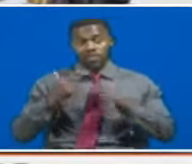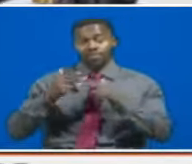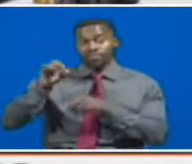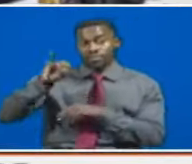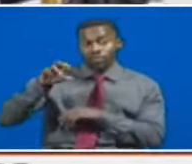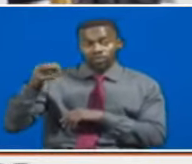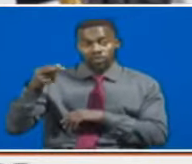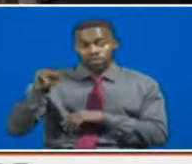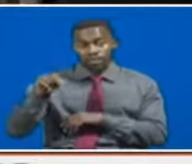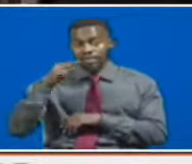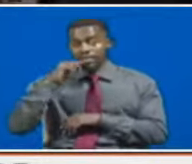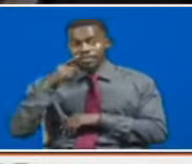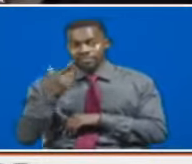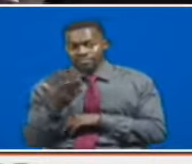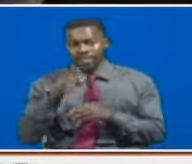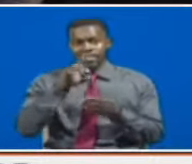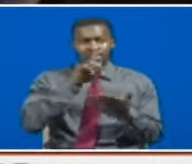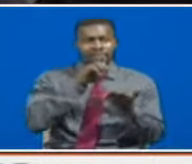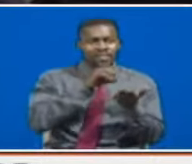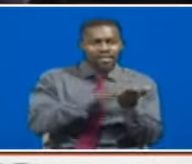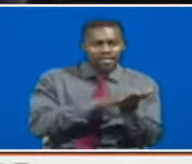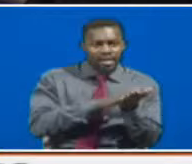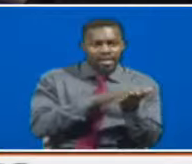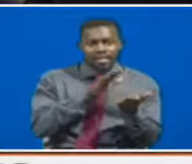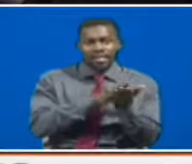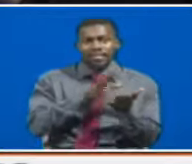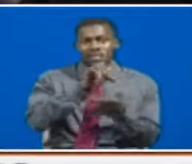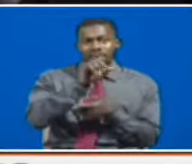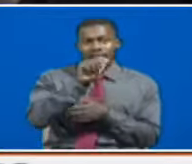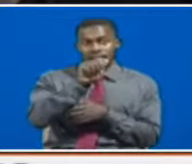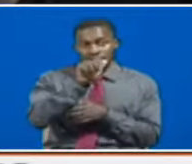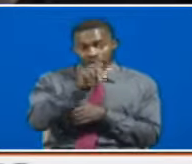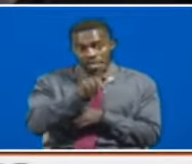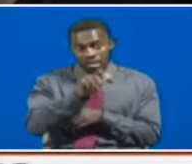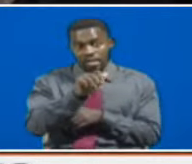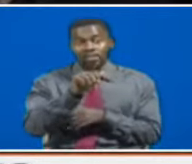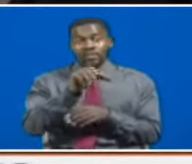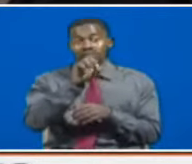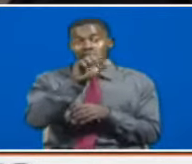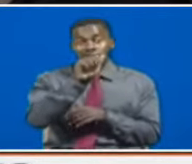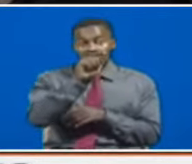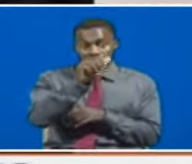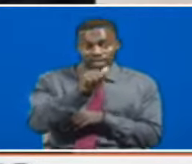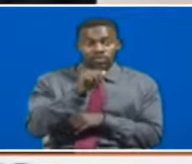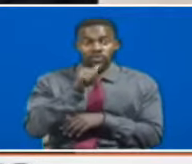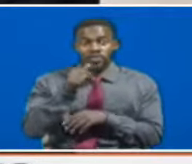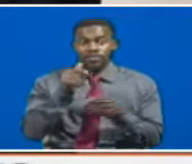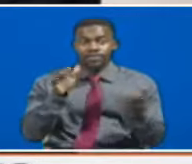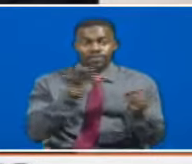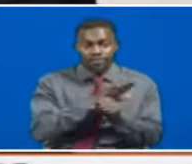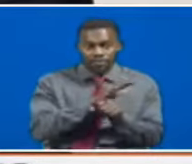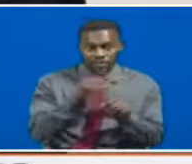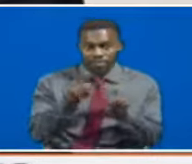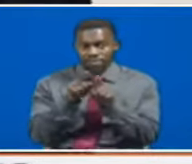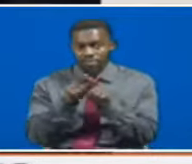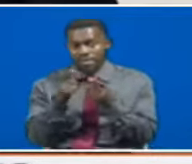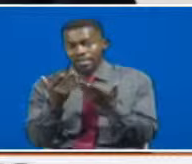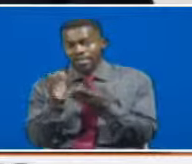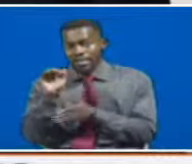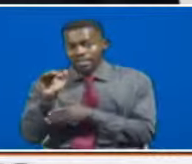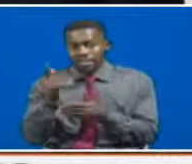the lack of complete refugee data in Kenya National Bureau of Statistics and stressed the need of database to understand